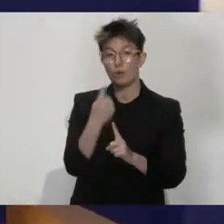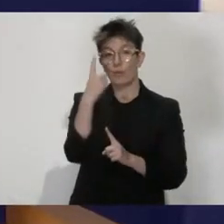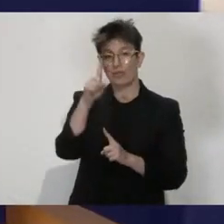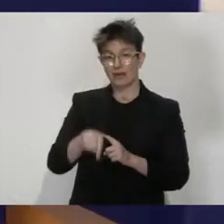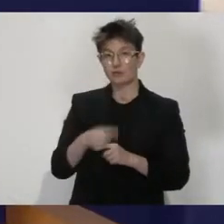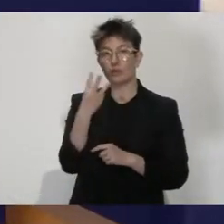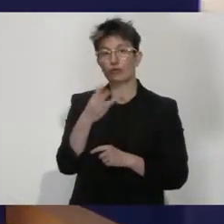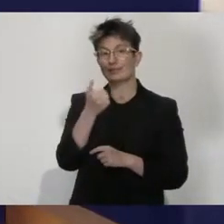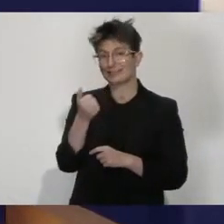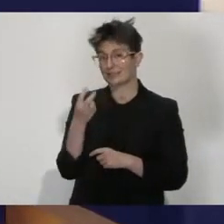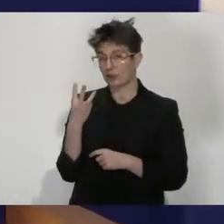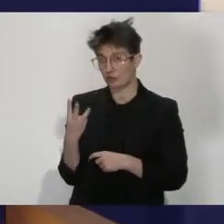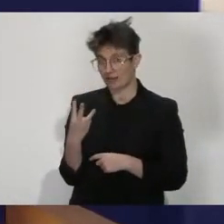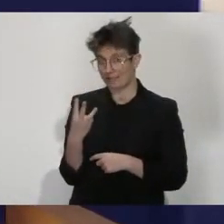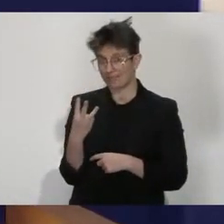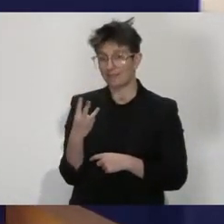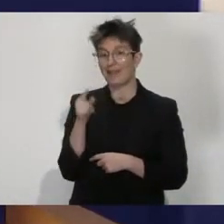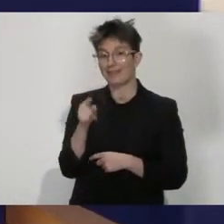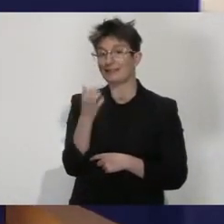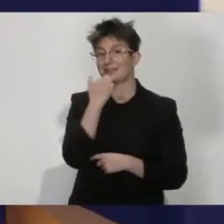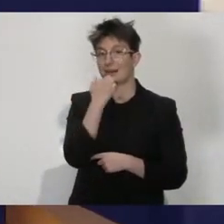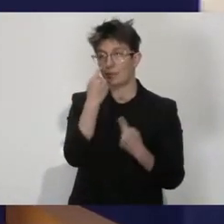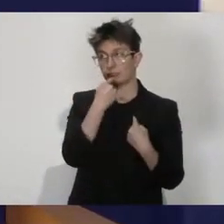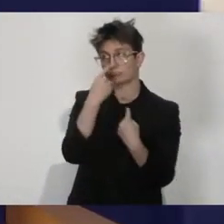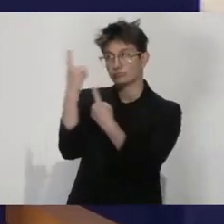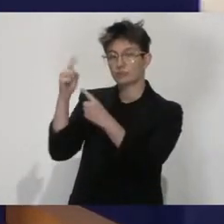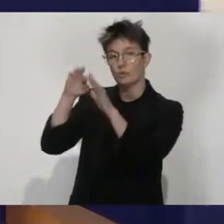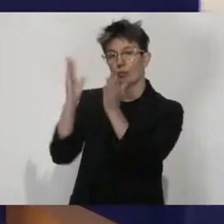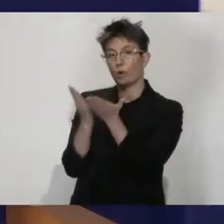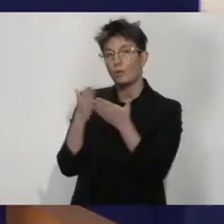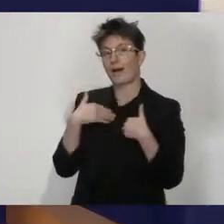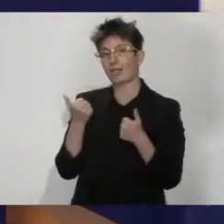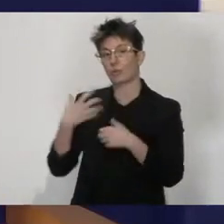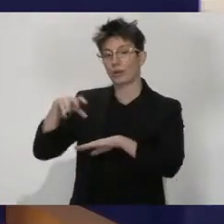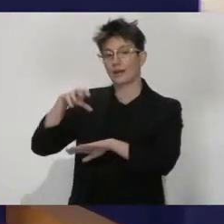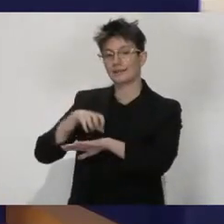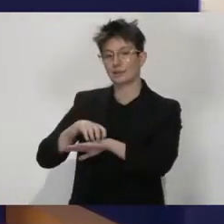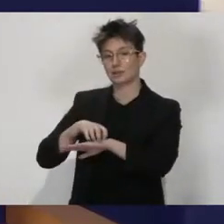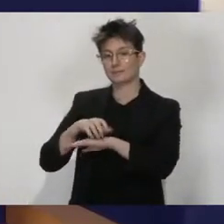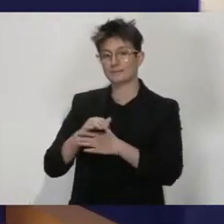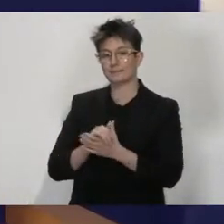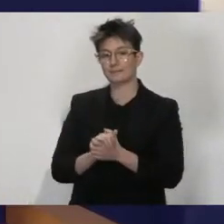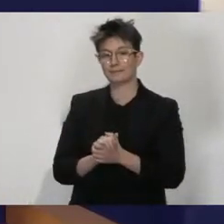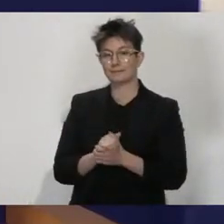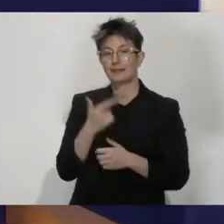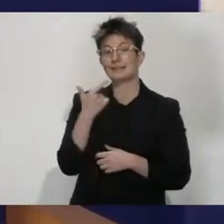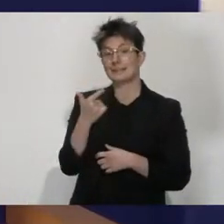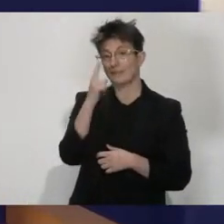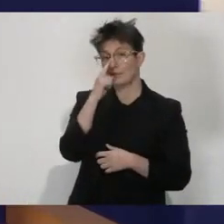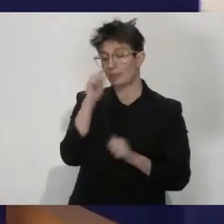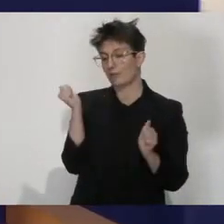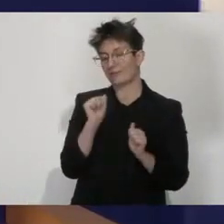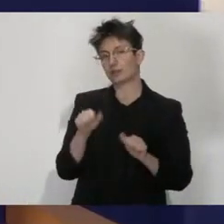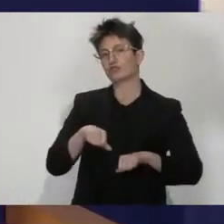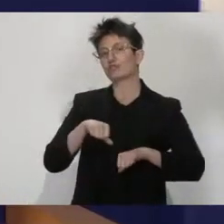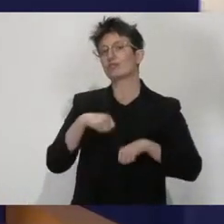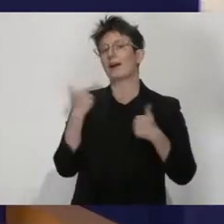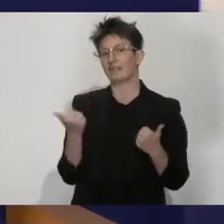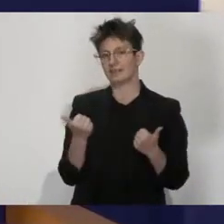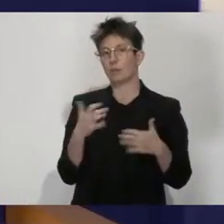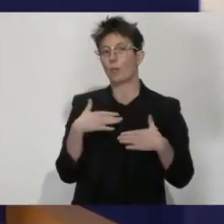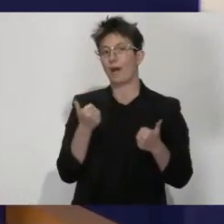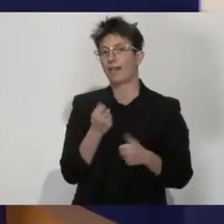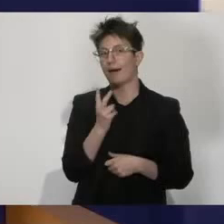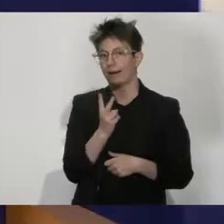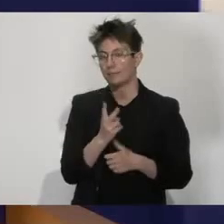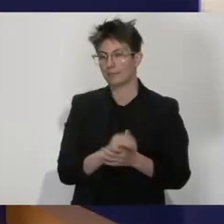1,363, and that is the number that we report to the World Health Organization. And on testing, yesterday, our laboratories